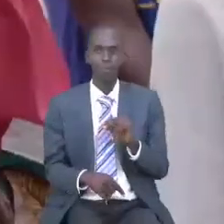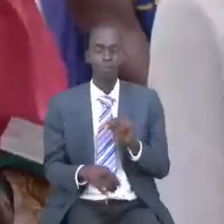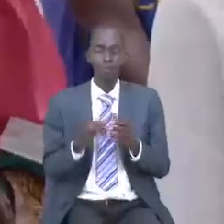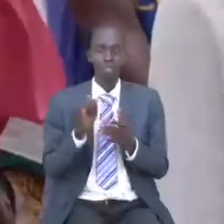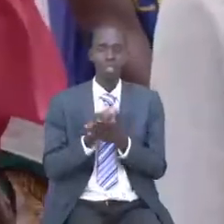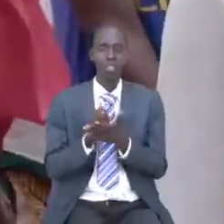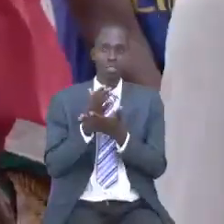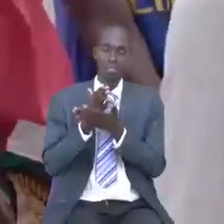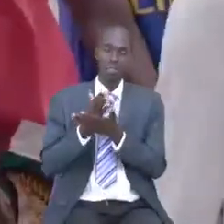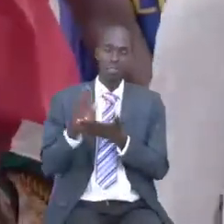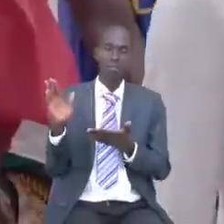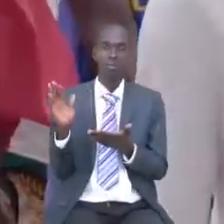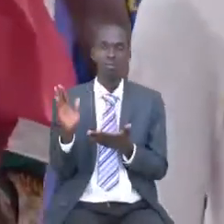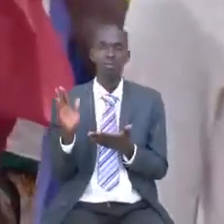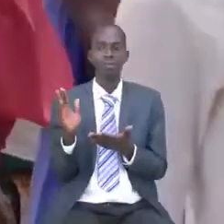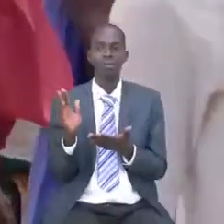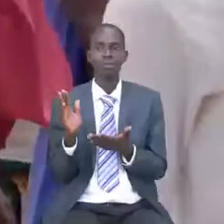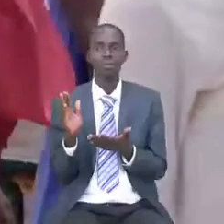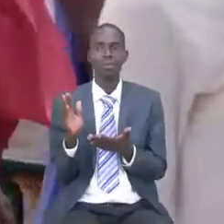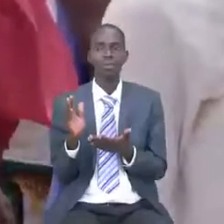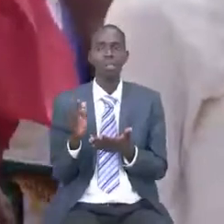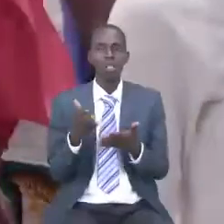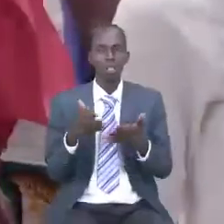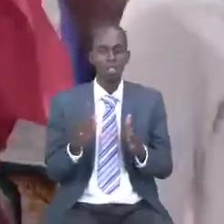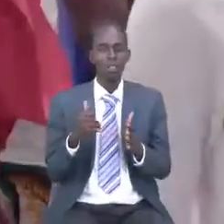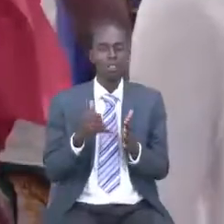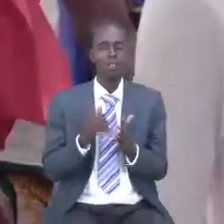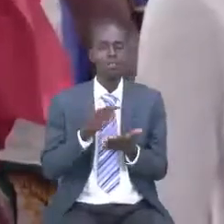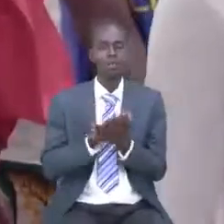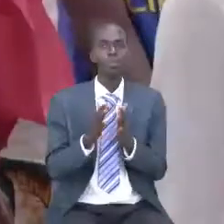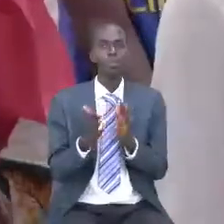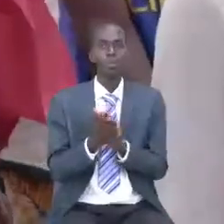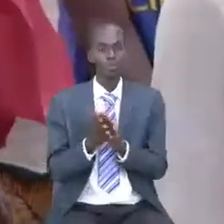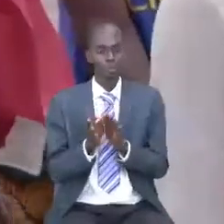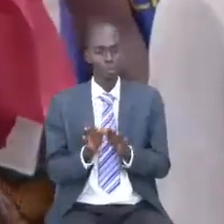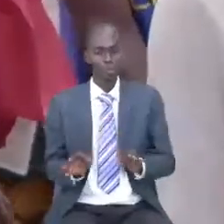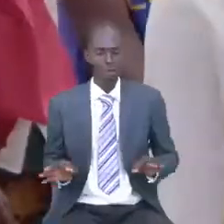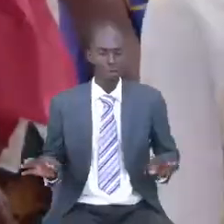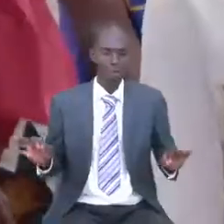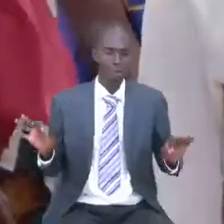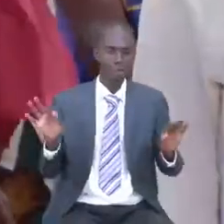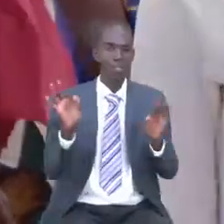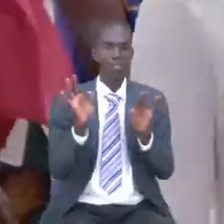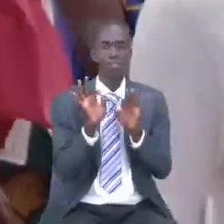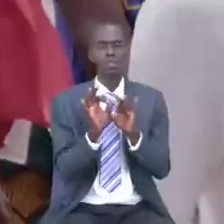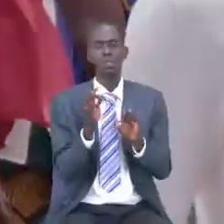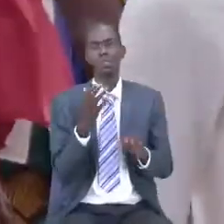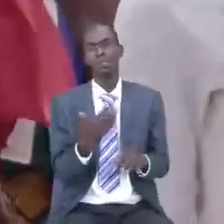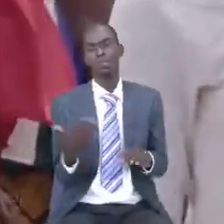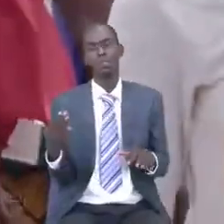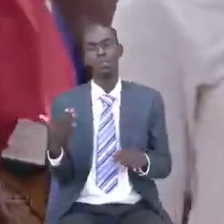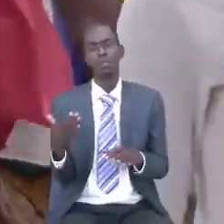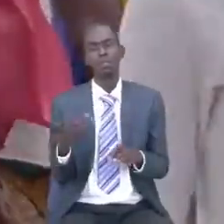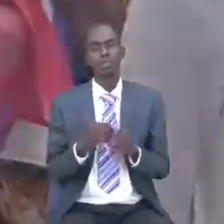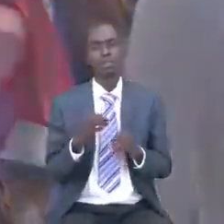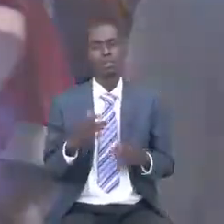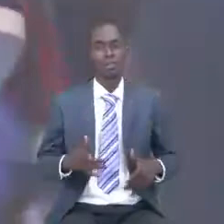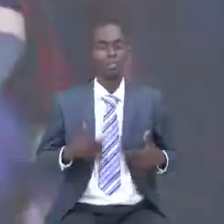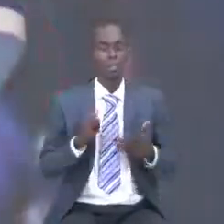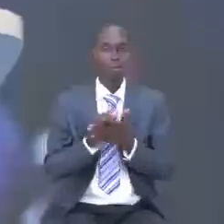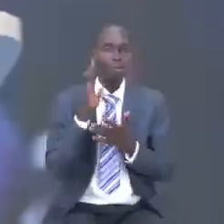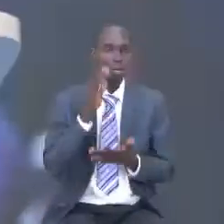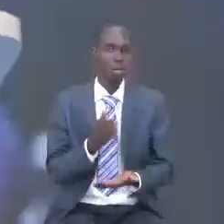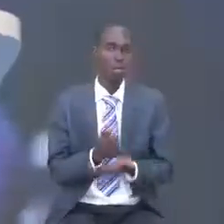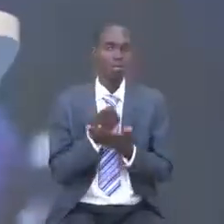rejection become relevant. You'll not allow the rejection,